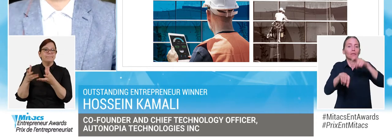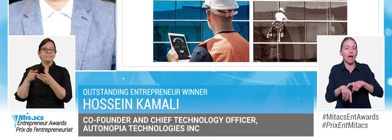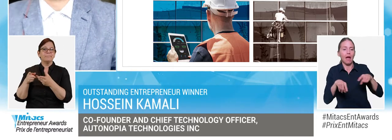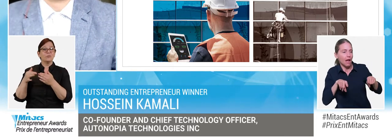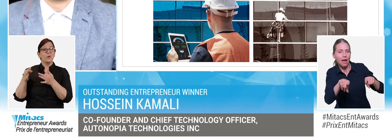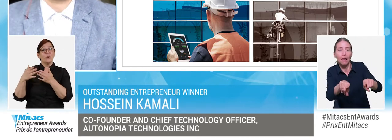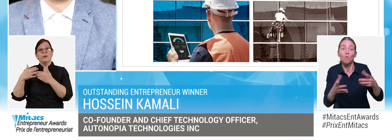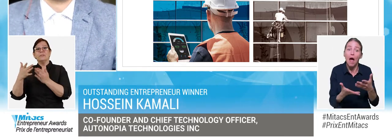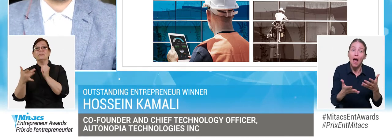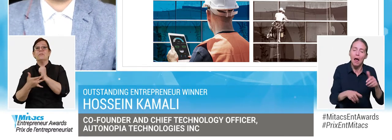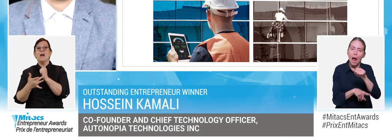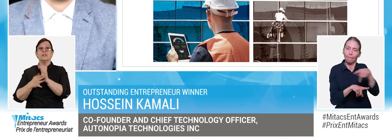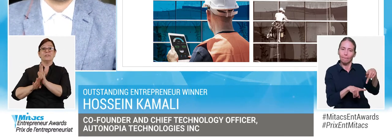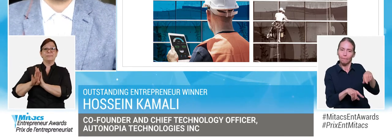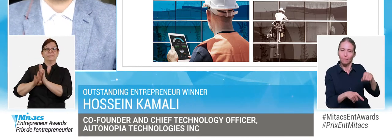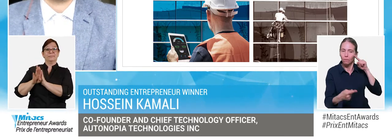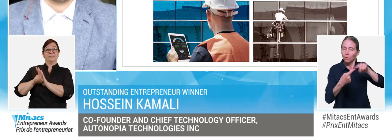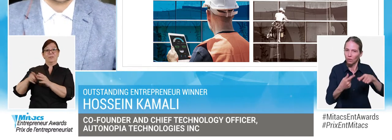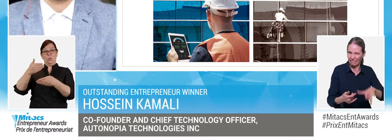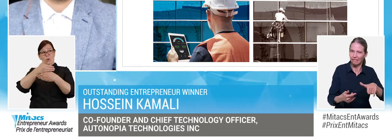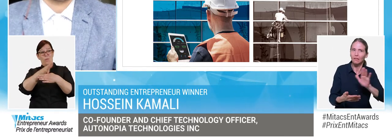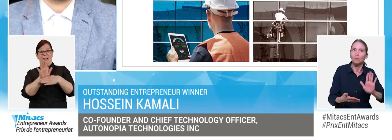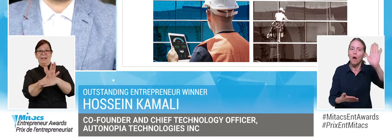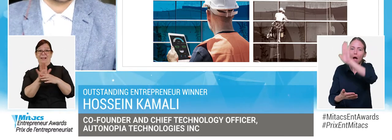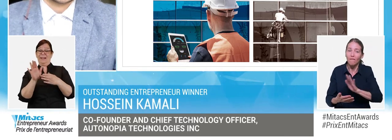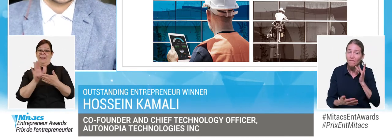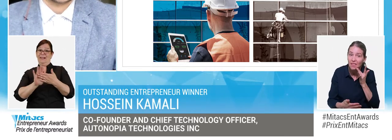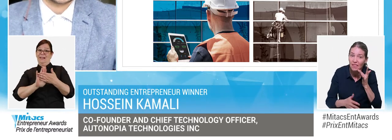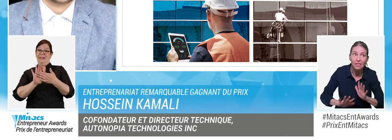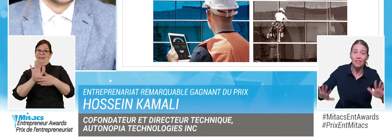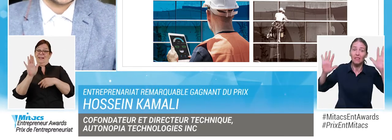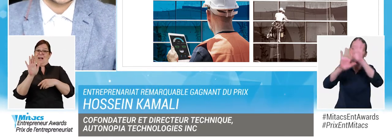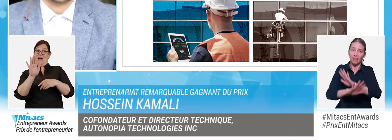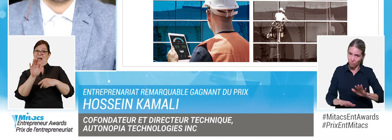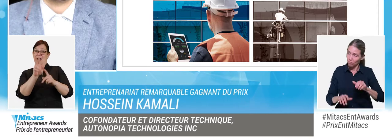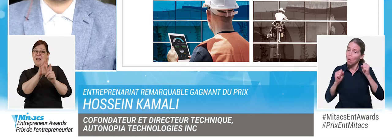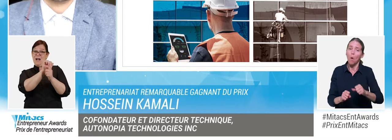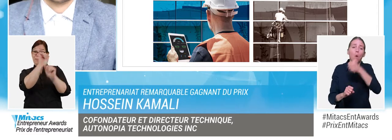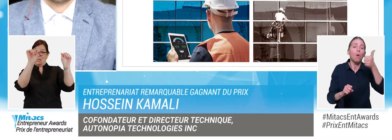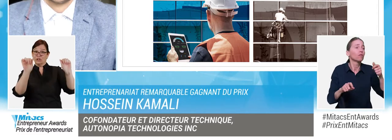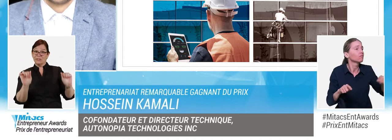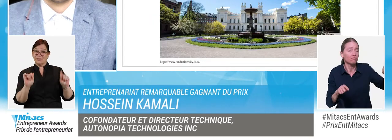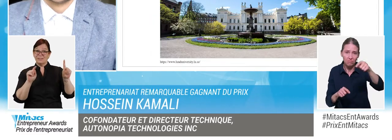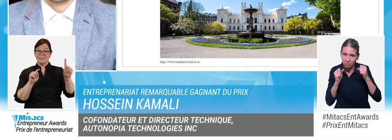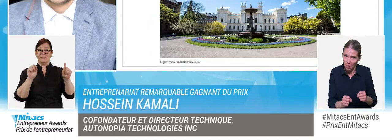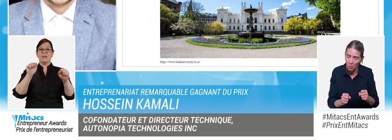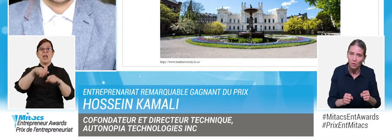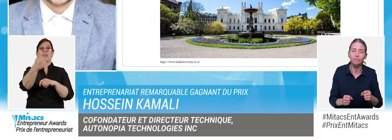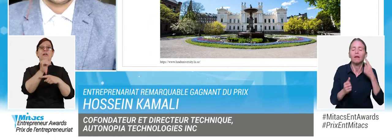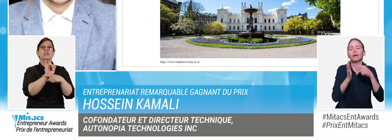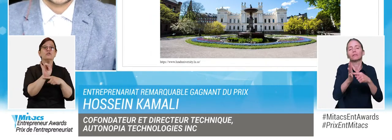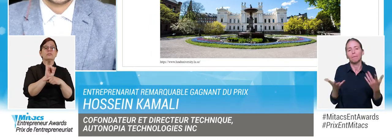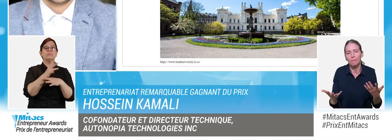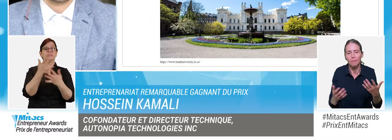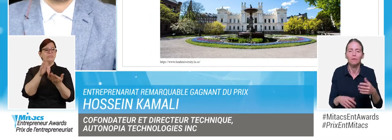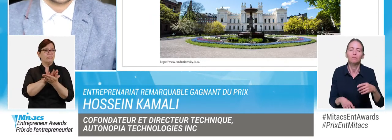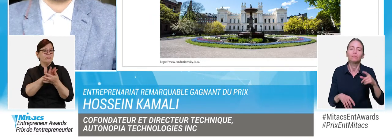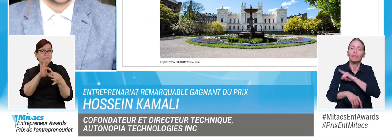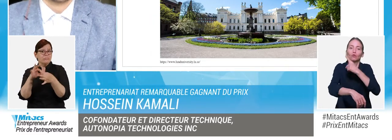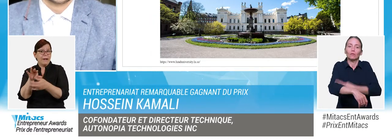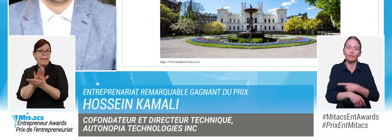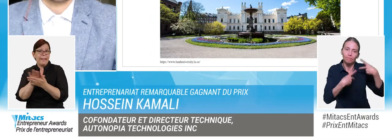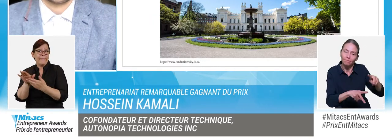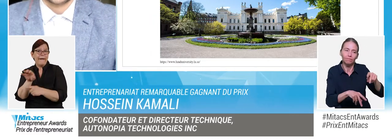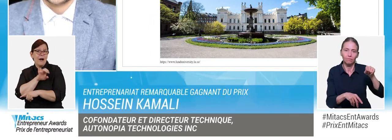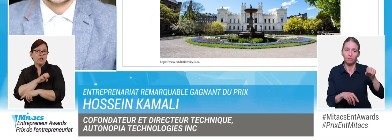window cleaning application can be used in other industries, including clean energies. I would like to take this opportunity to